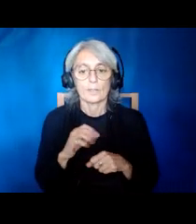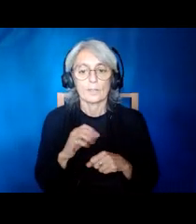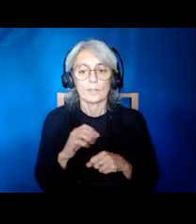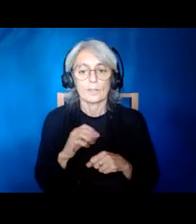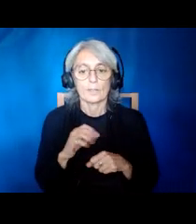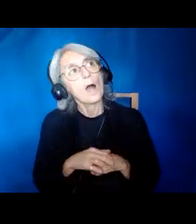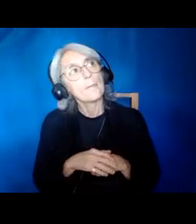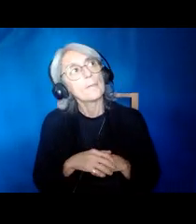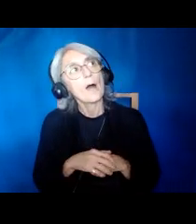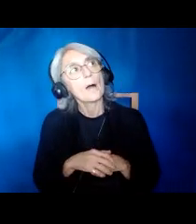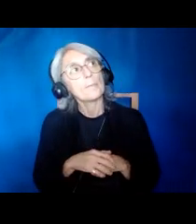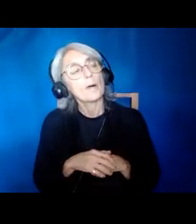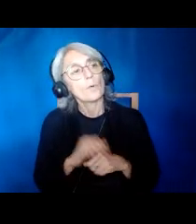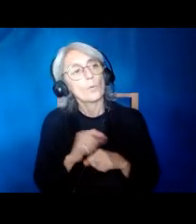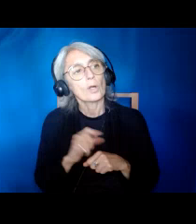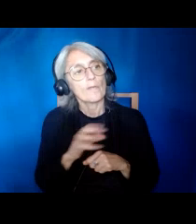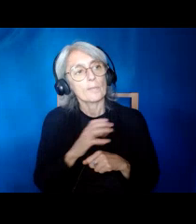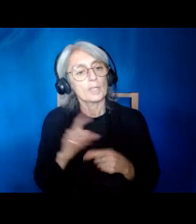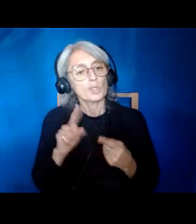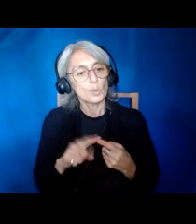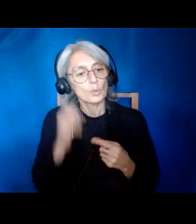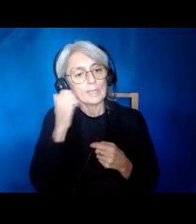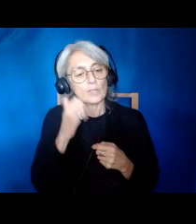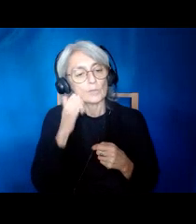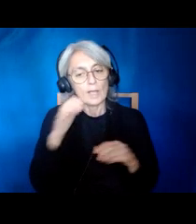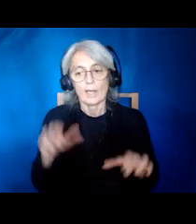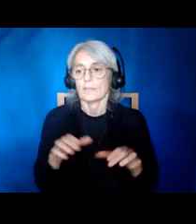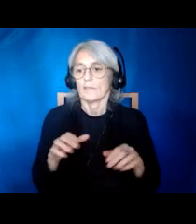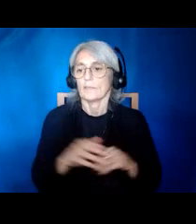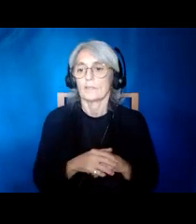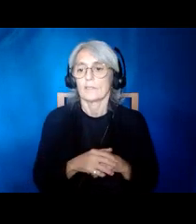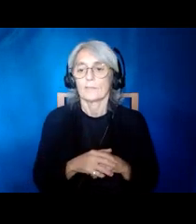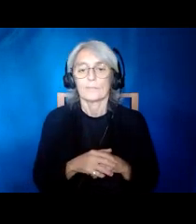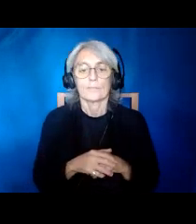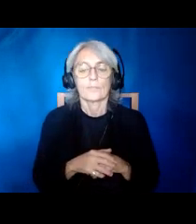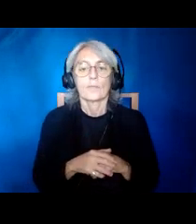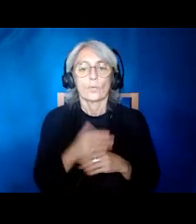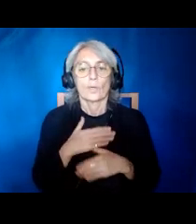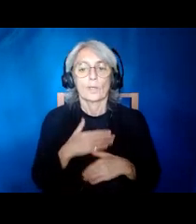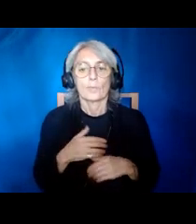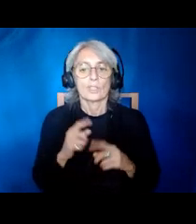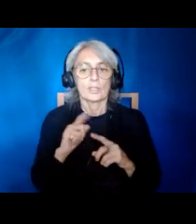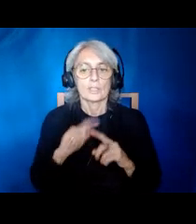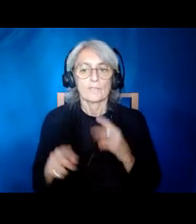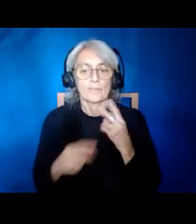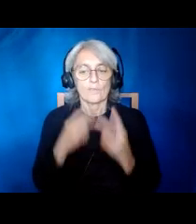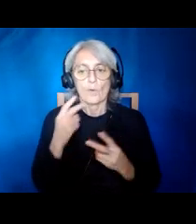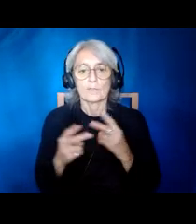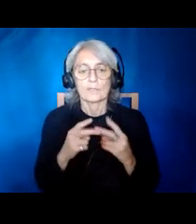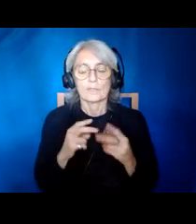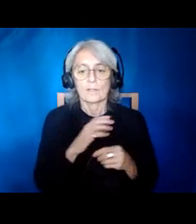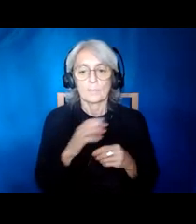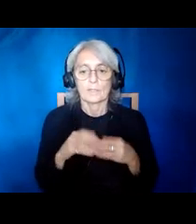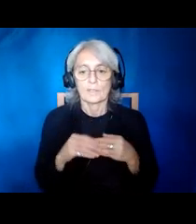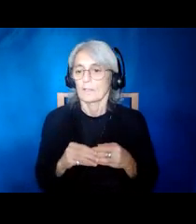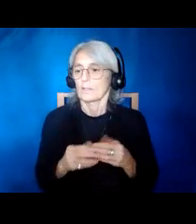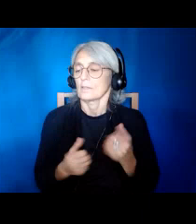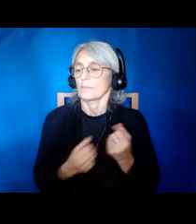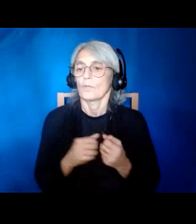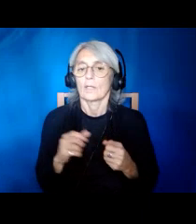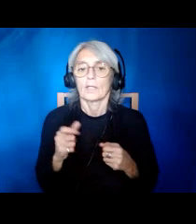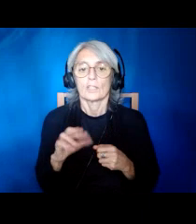to day-to-day activities. CalSTA is appreciative of the diverse voices of our committee leadership supporting the interagency EAC